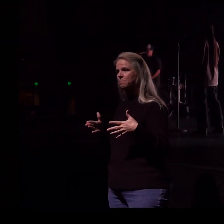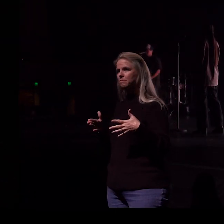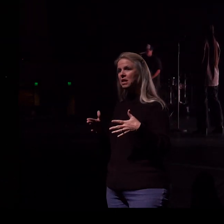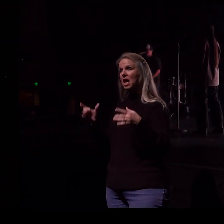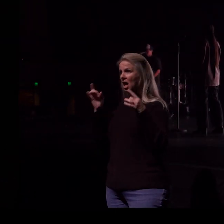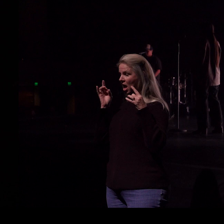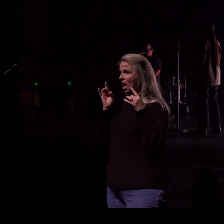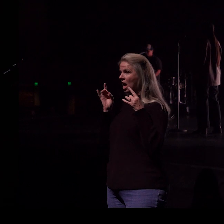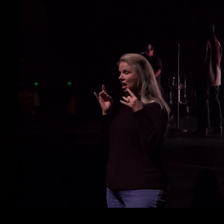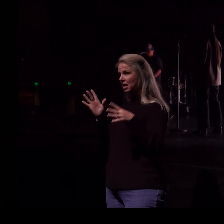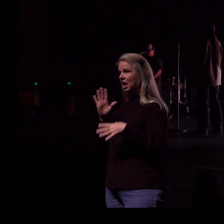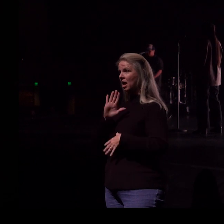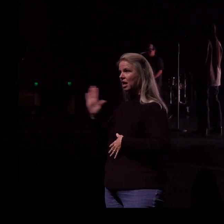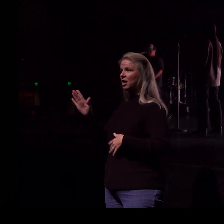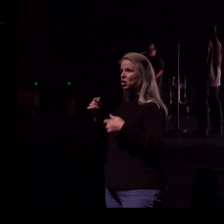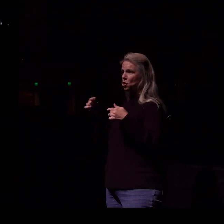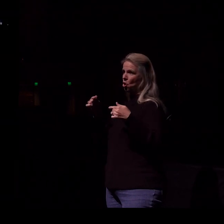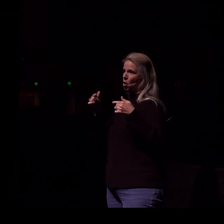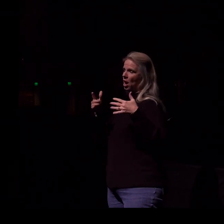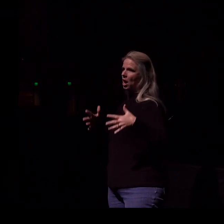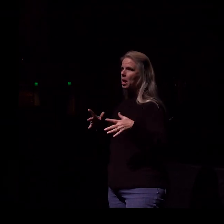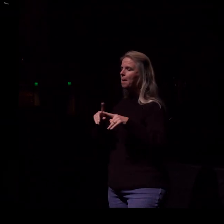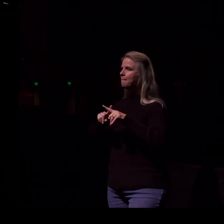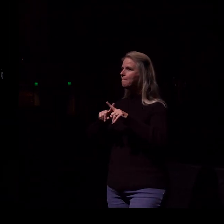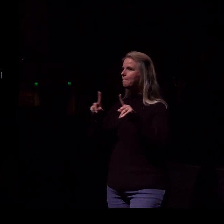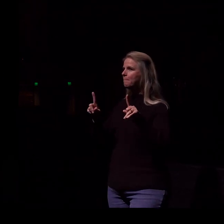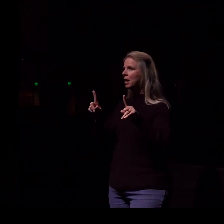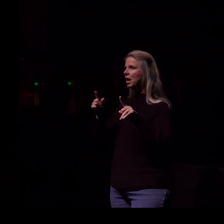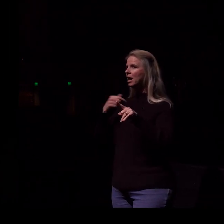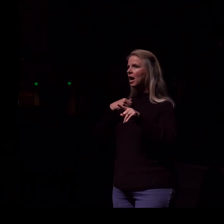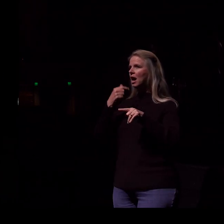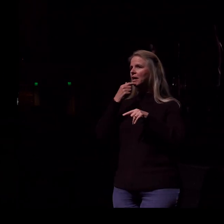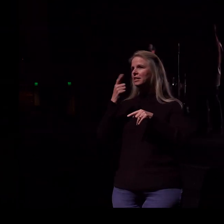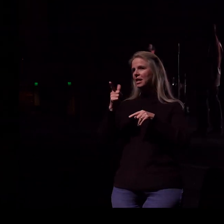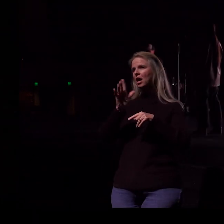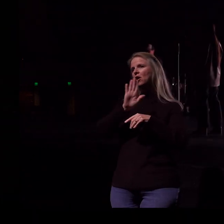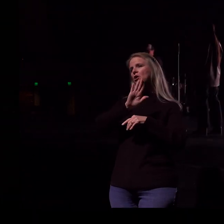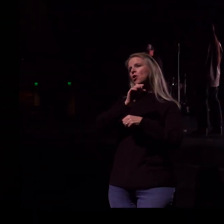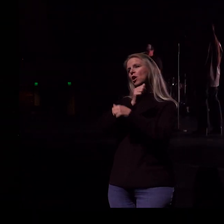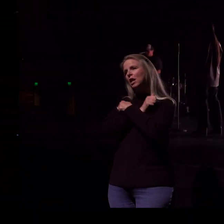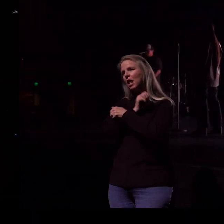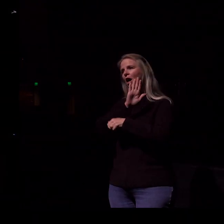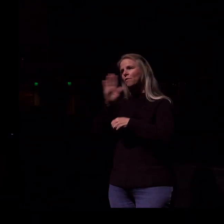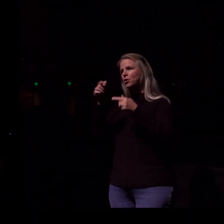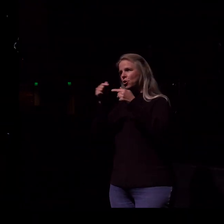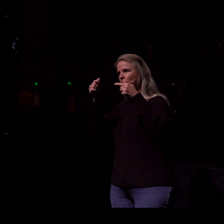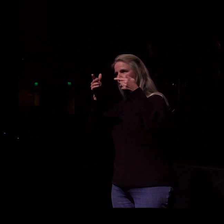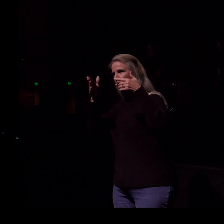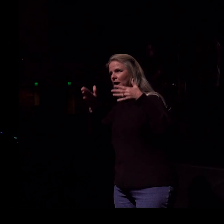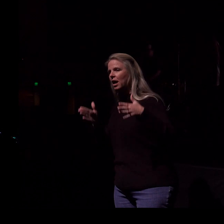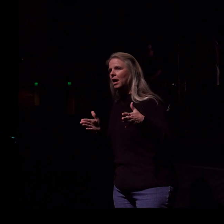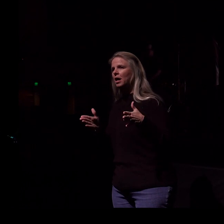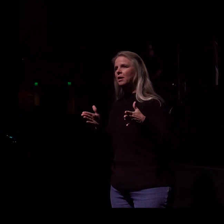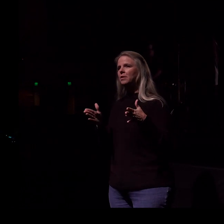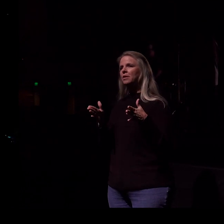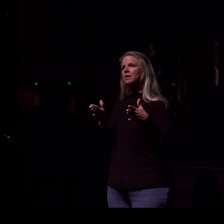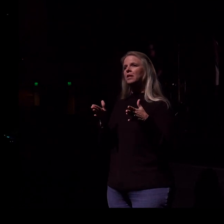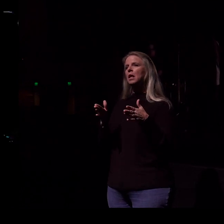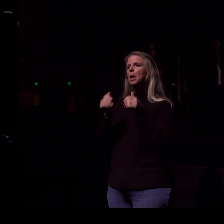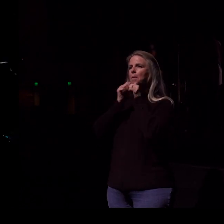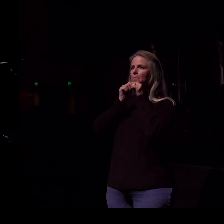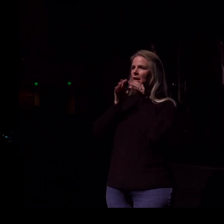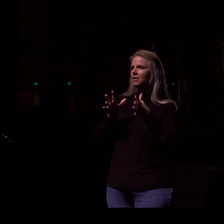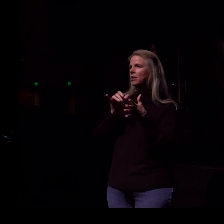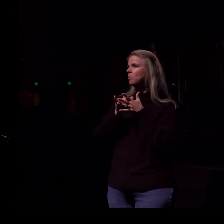and hate thine enemy. But I say unto you, love your enemies, bless them that curse